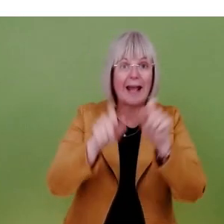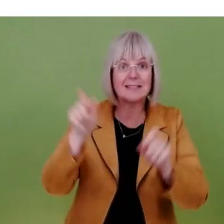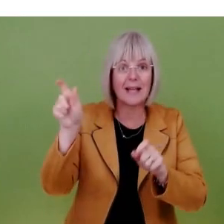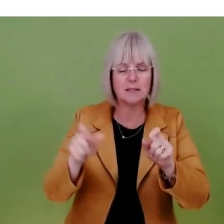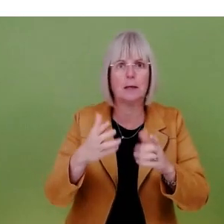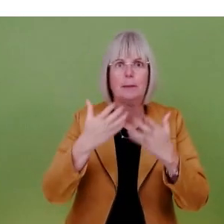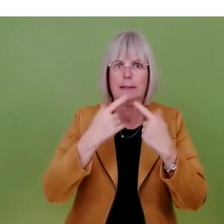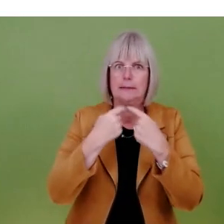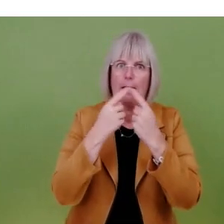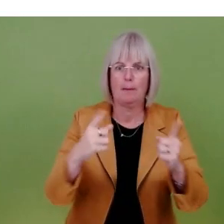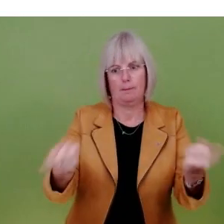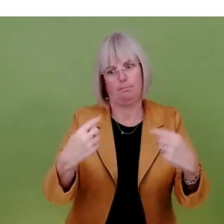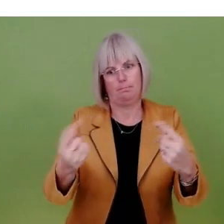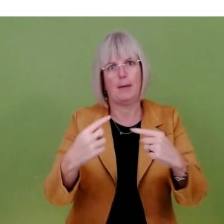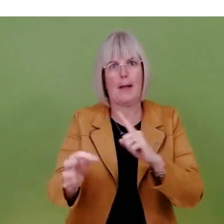the word?